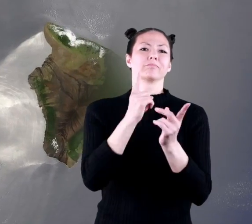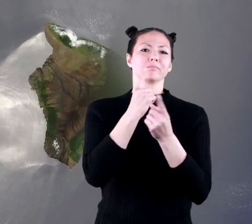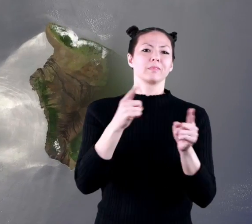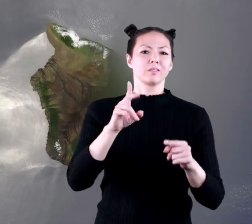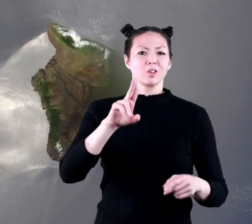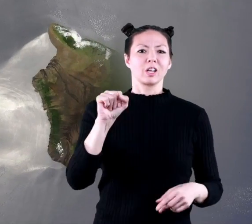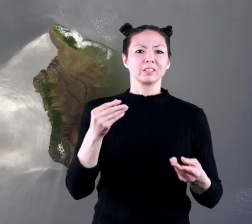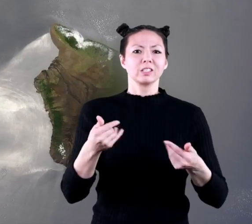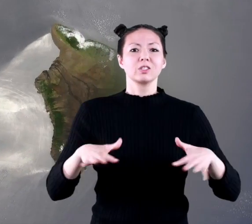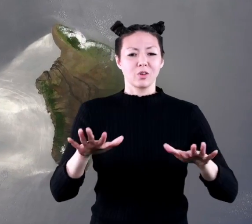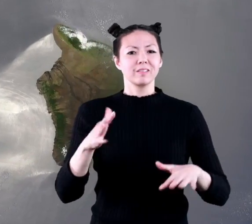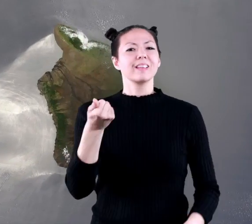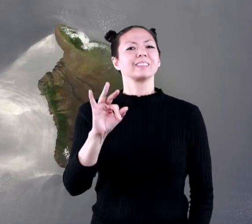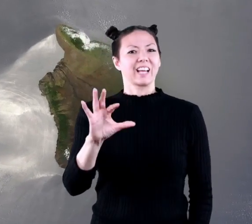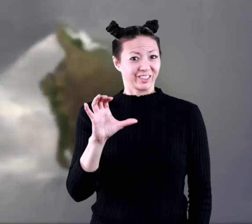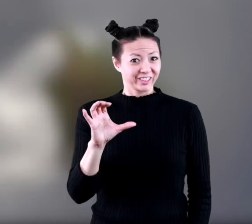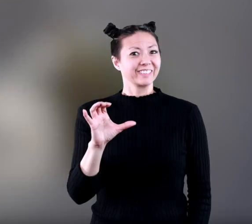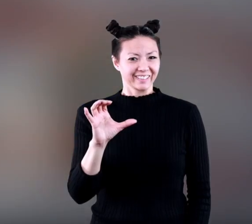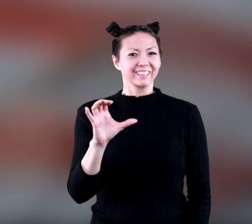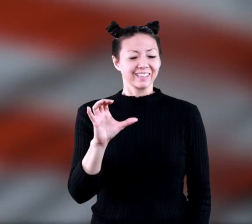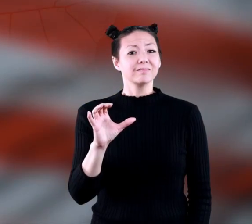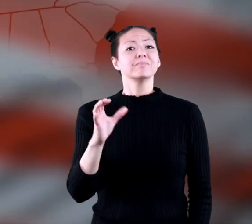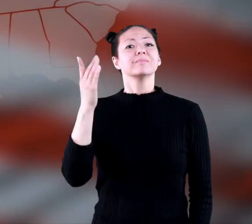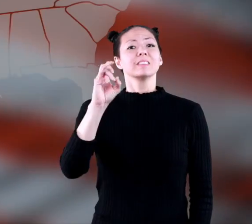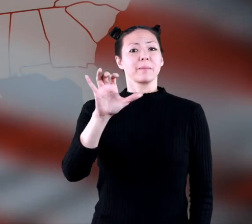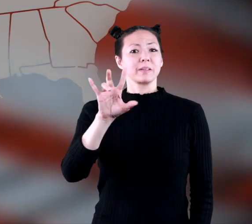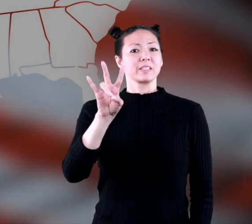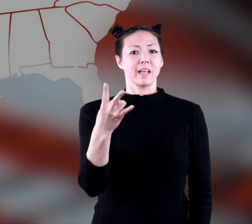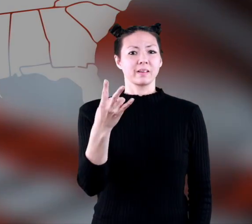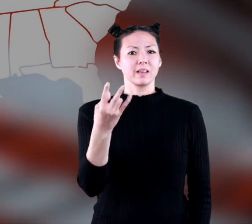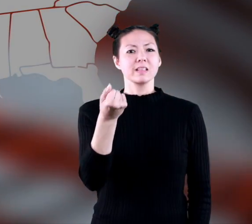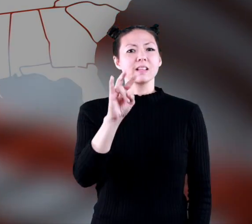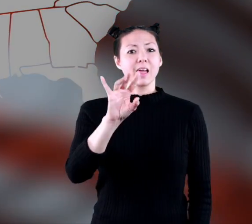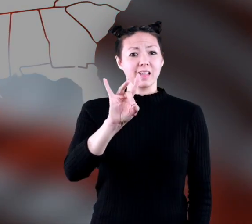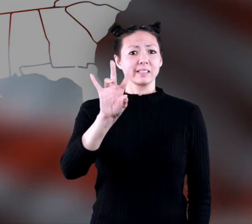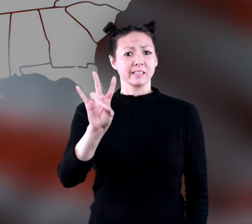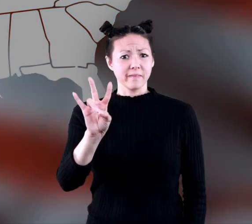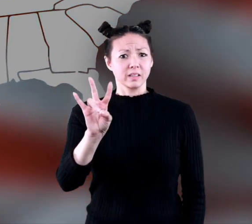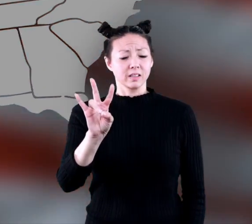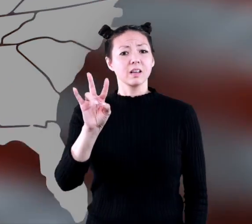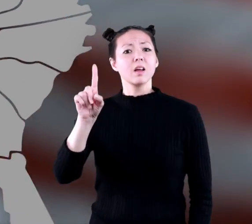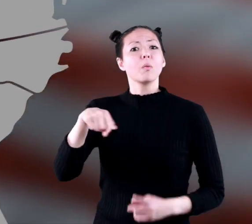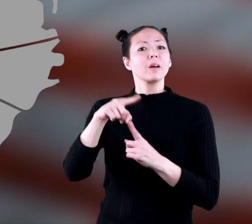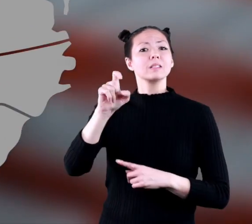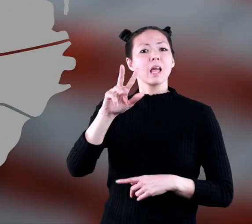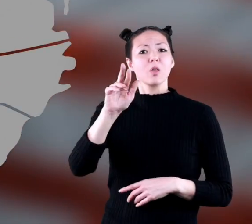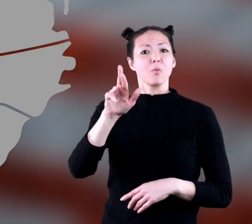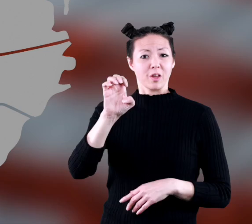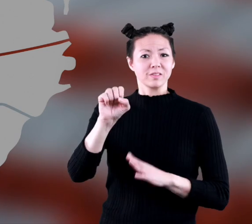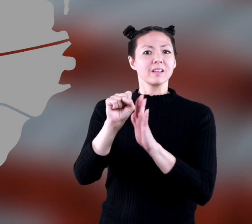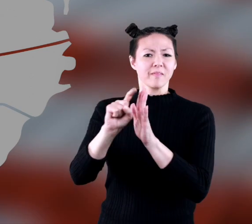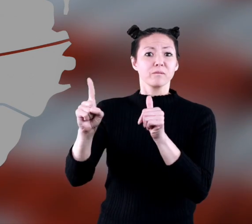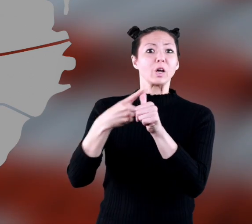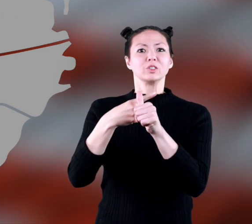a territory of the U.S. in 1900. From December 7, 1787, when Delaware was first